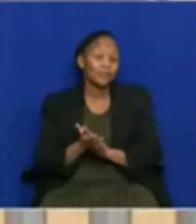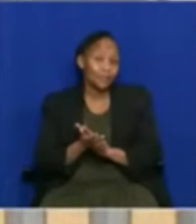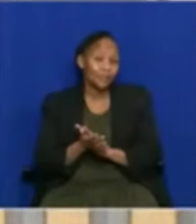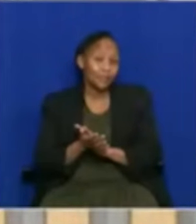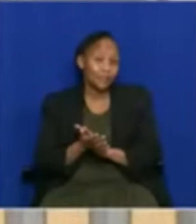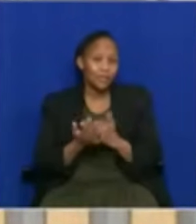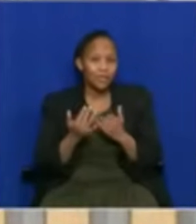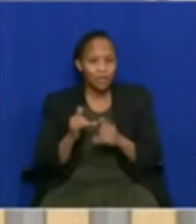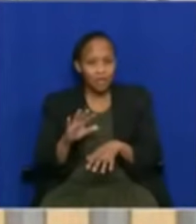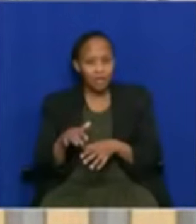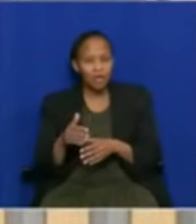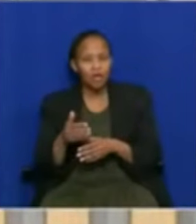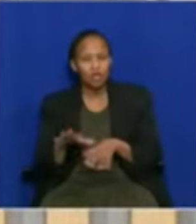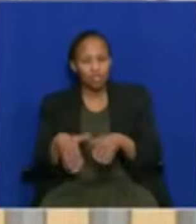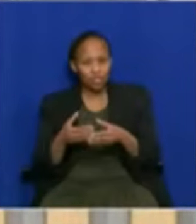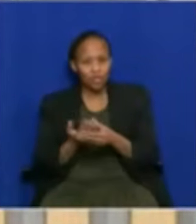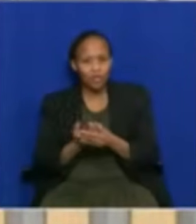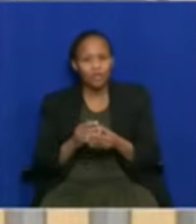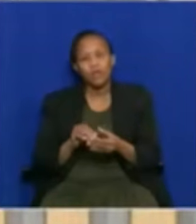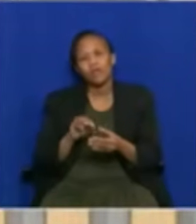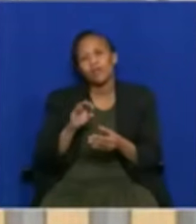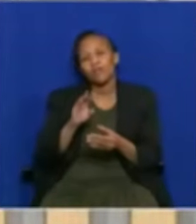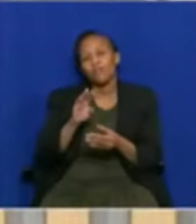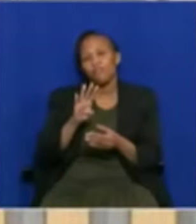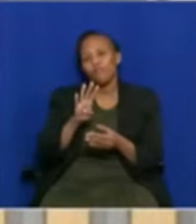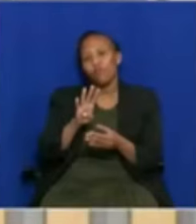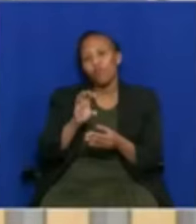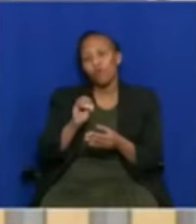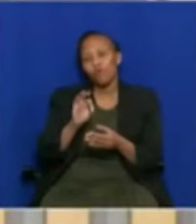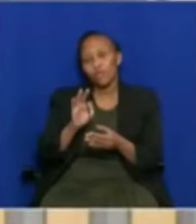CAS 403, 404, 405.